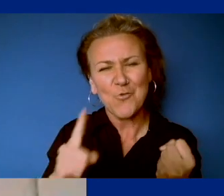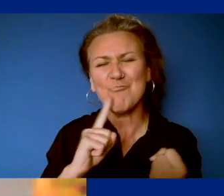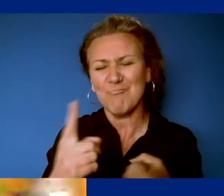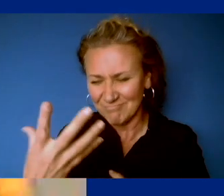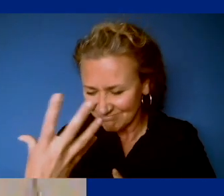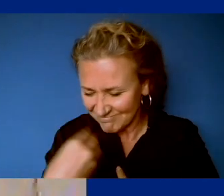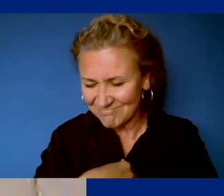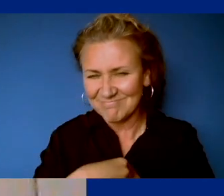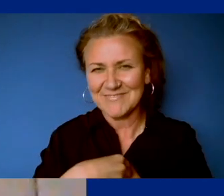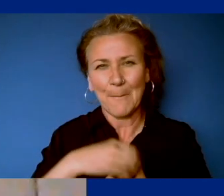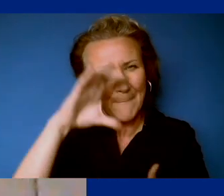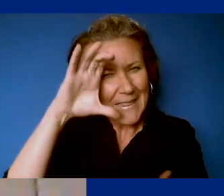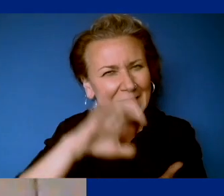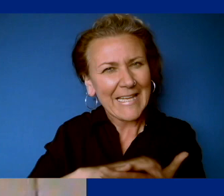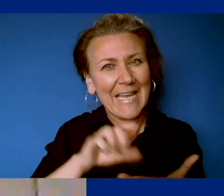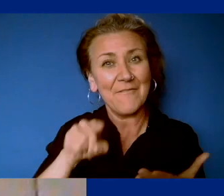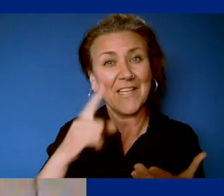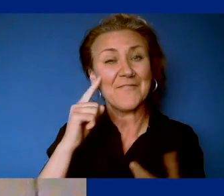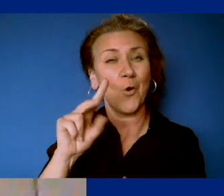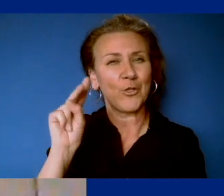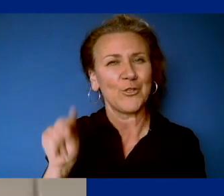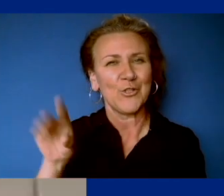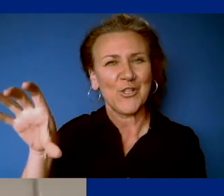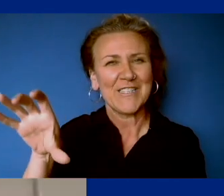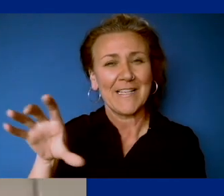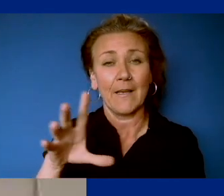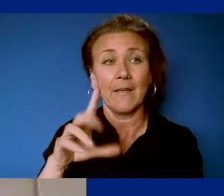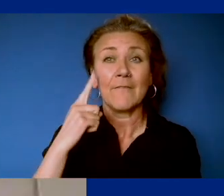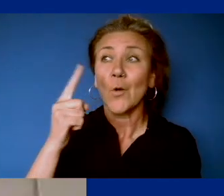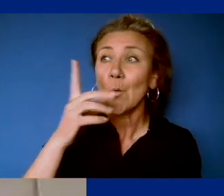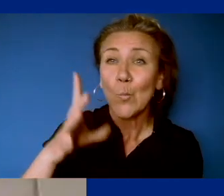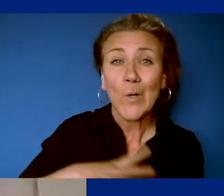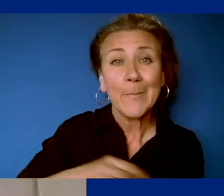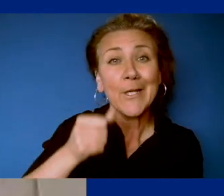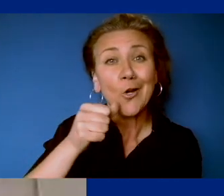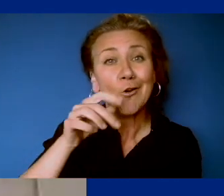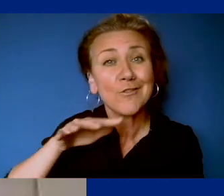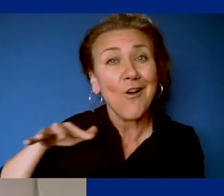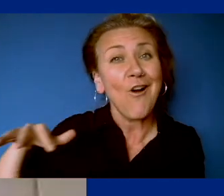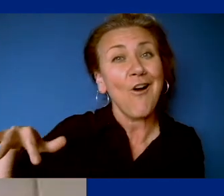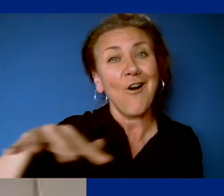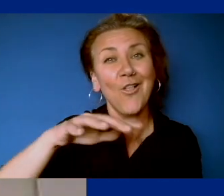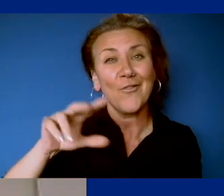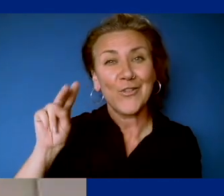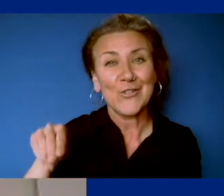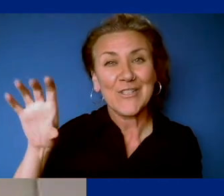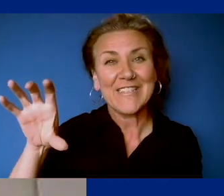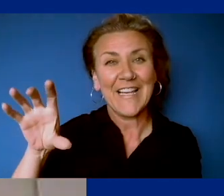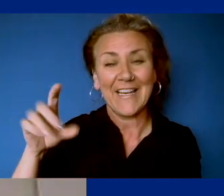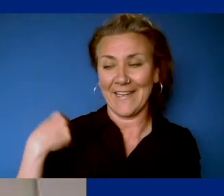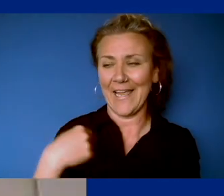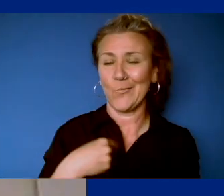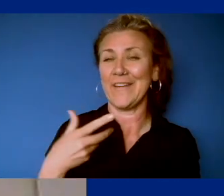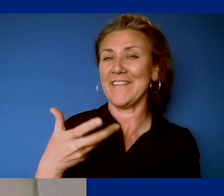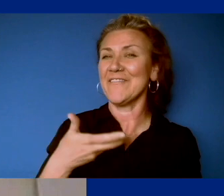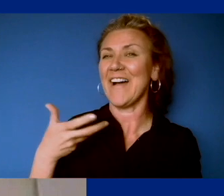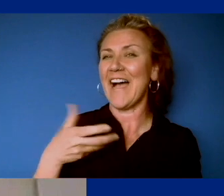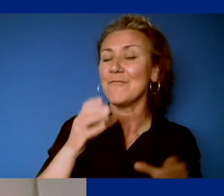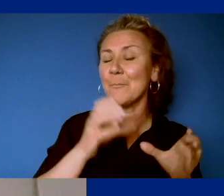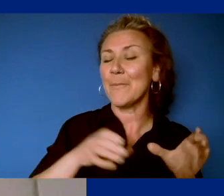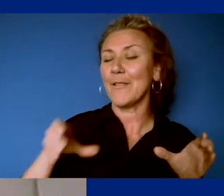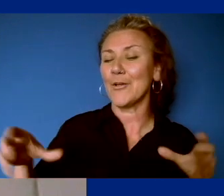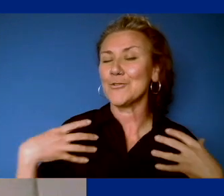York Women's Foundation for living and breathing this every day for the 5 boroughs, for women and girls across the